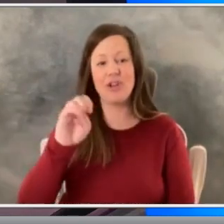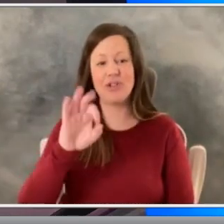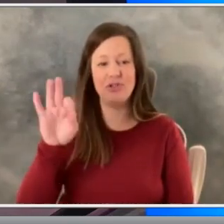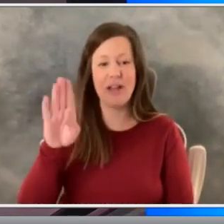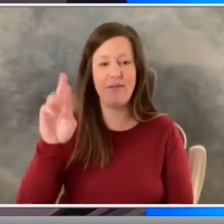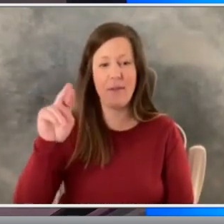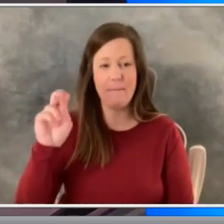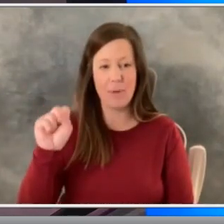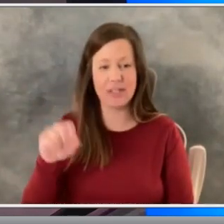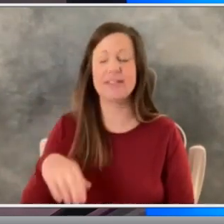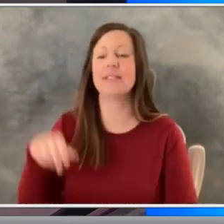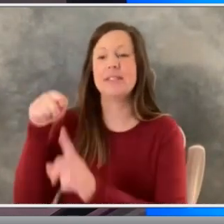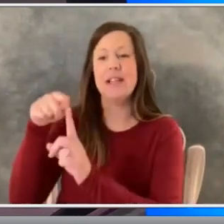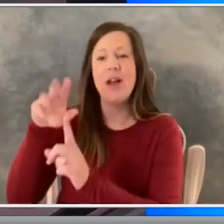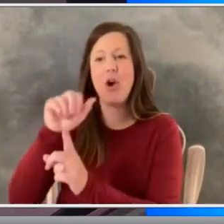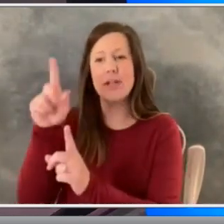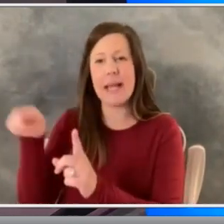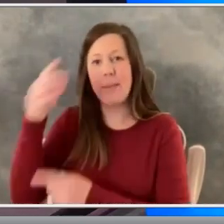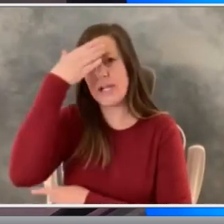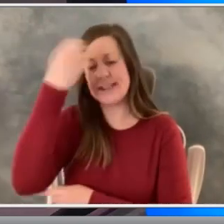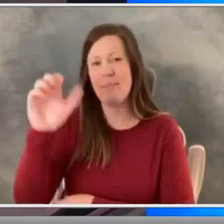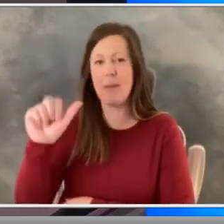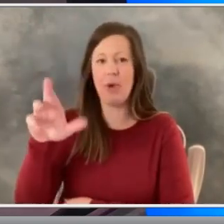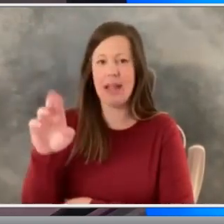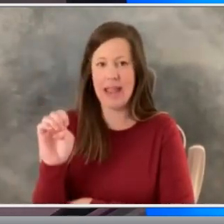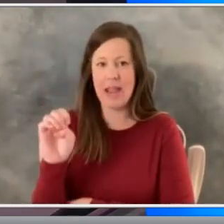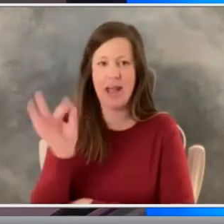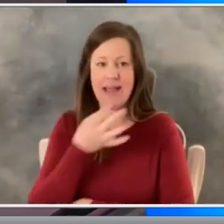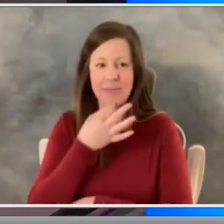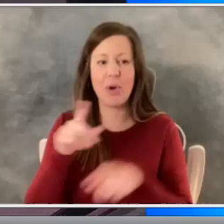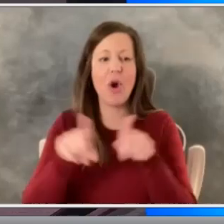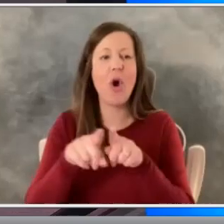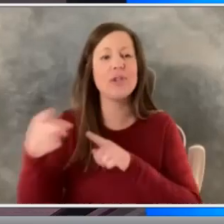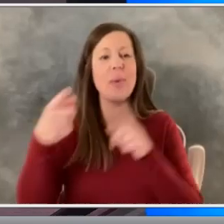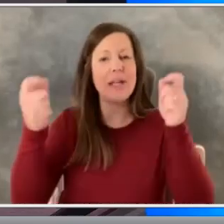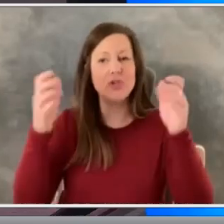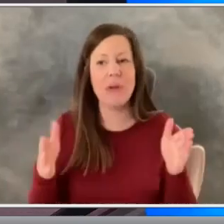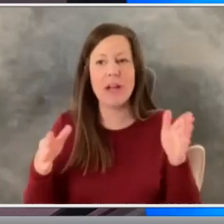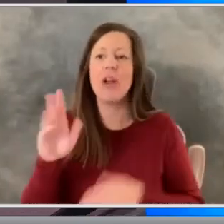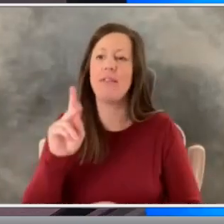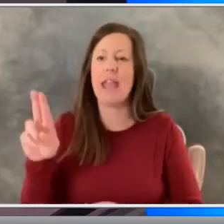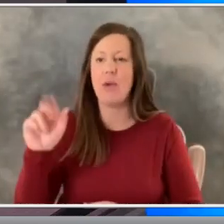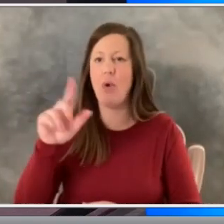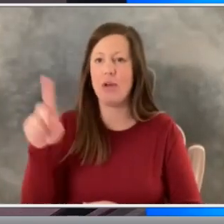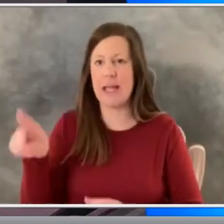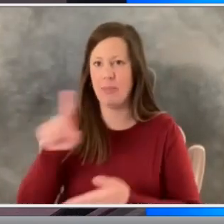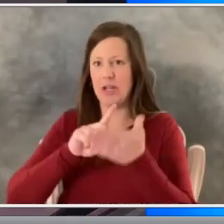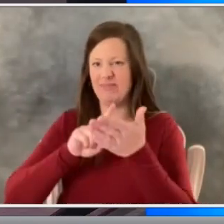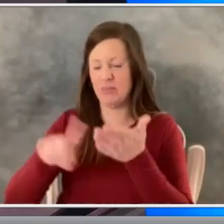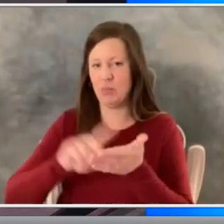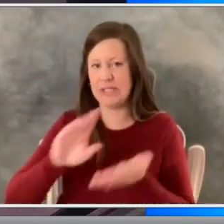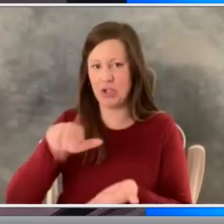Alzheimer's and memory care expert, as well as the co-director of the KU Alzheimer's Disease Research Center. And we're also joined by Michelle